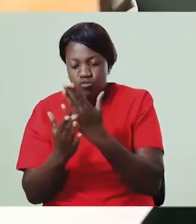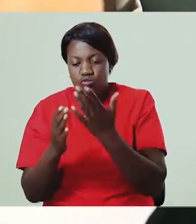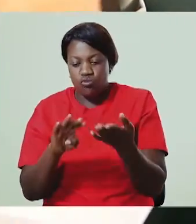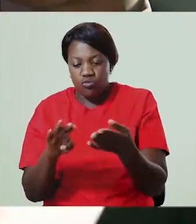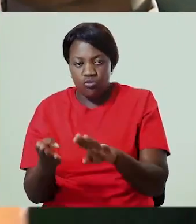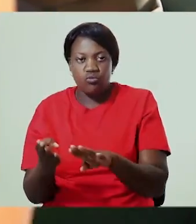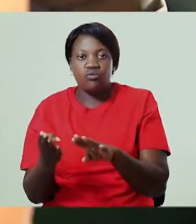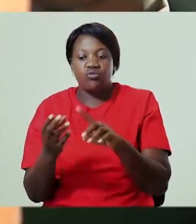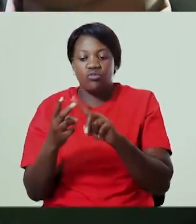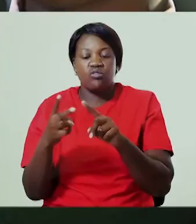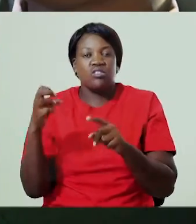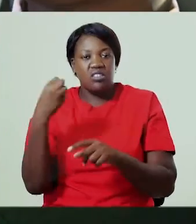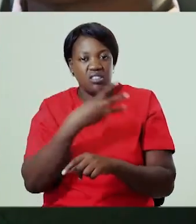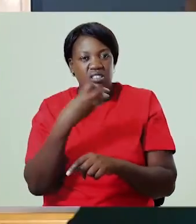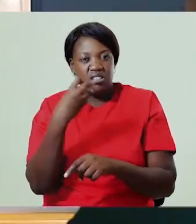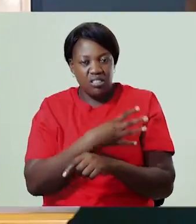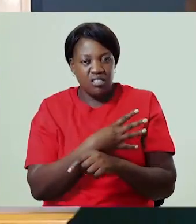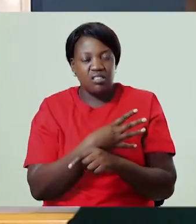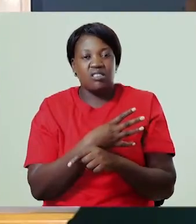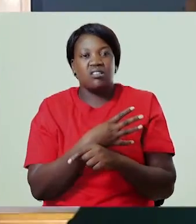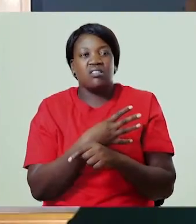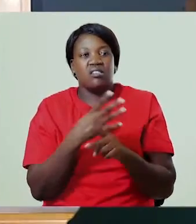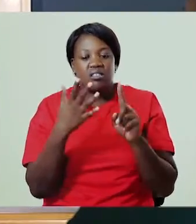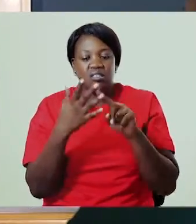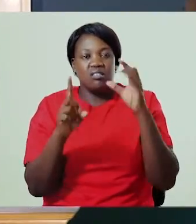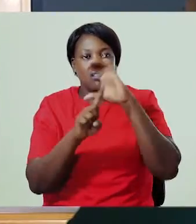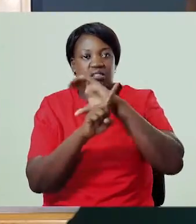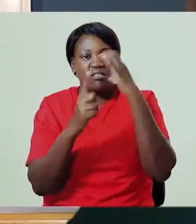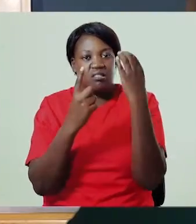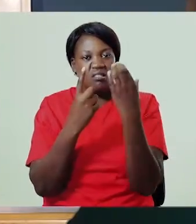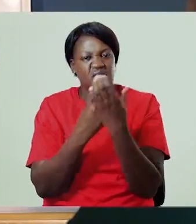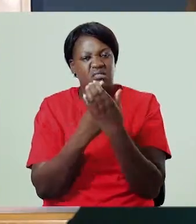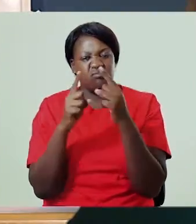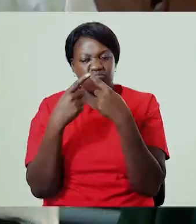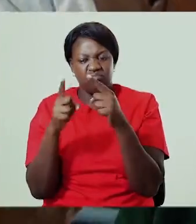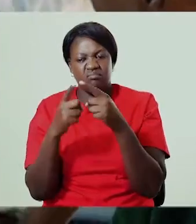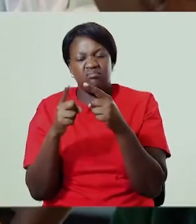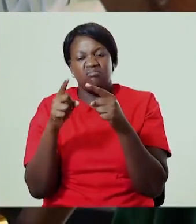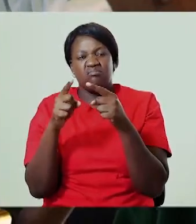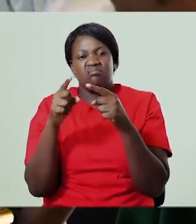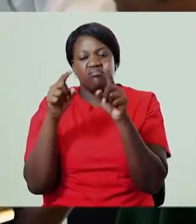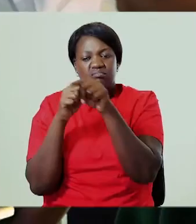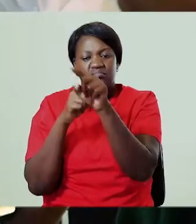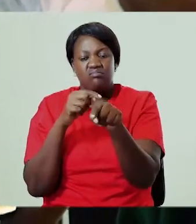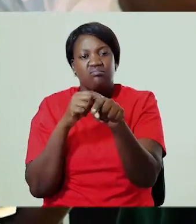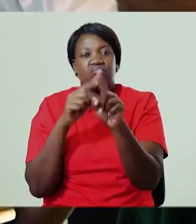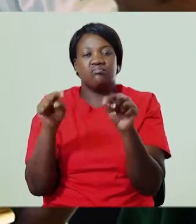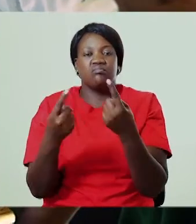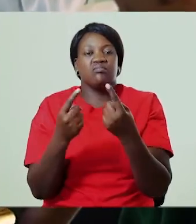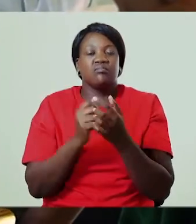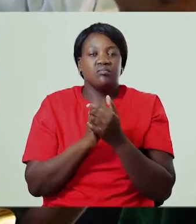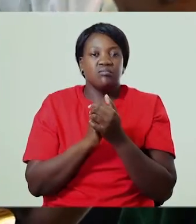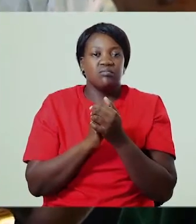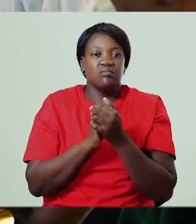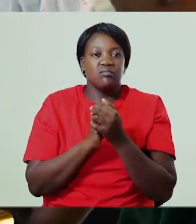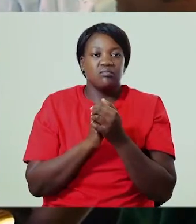death, HIV and AIDS, tradition, and cultural taboos. So, the tone helps create